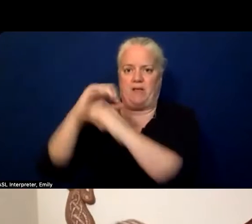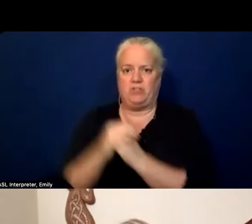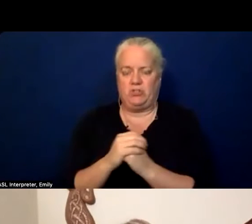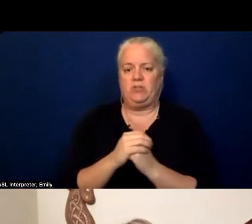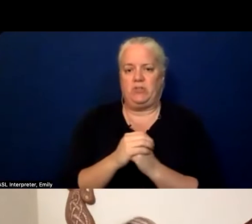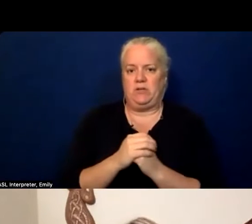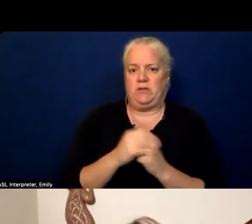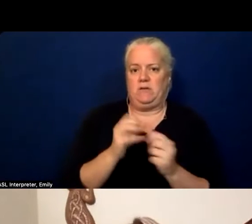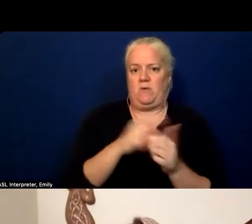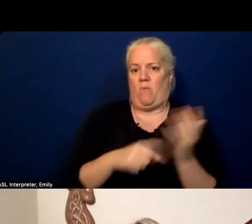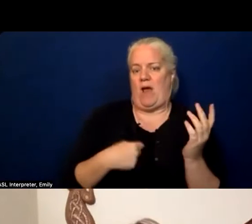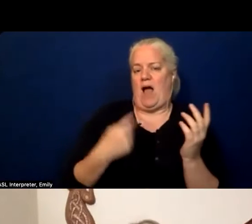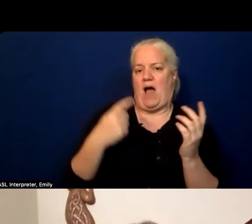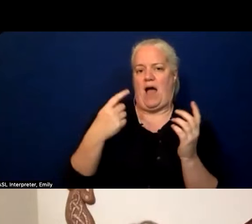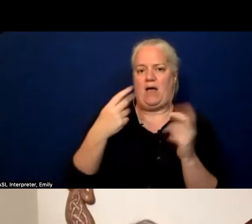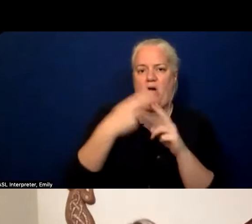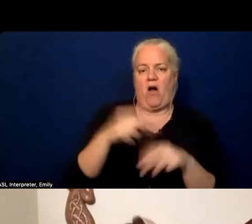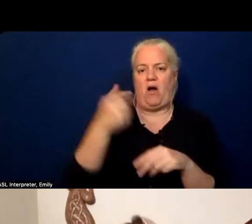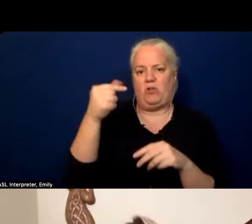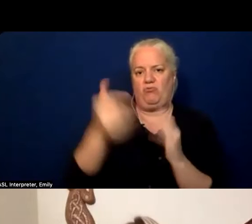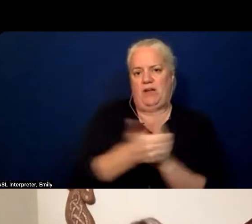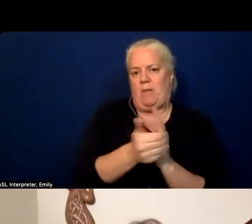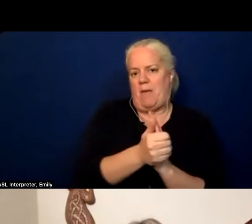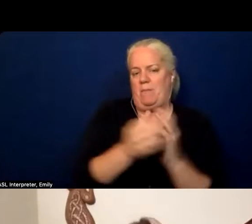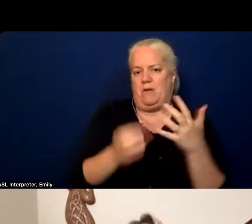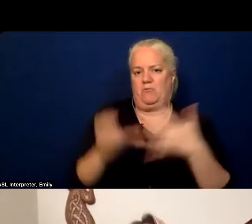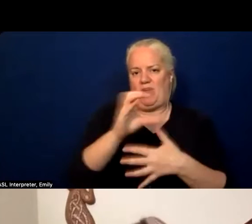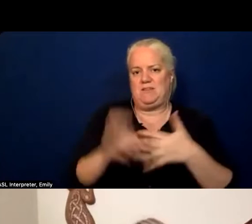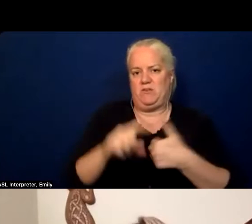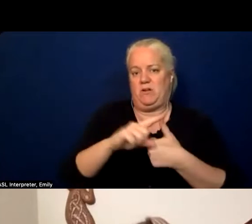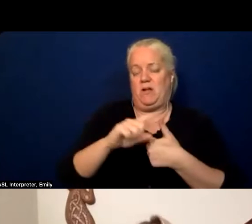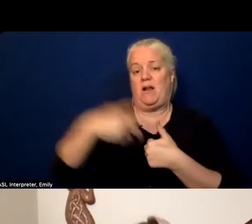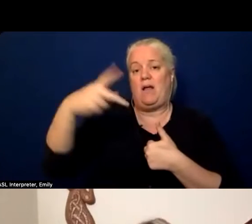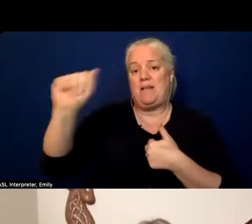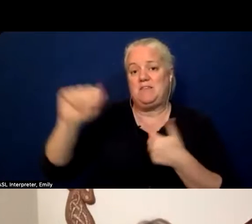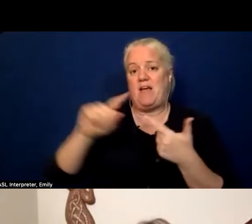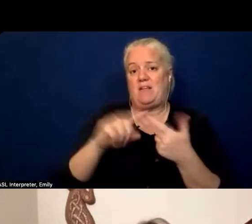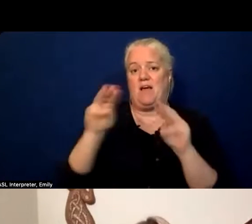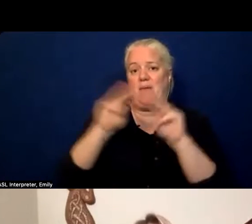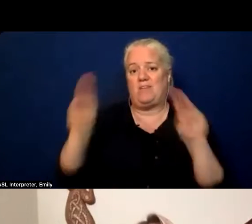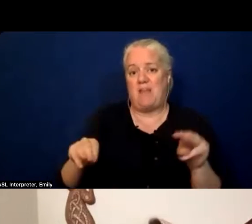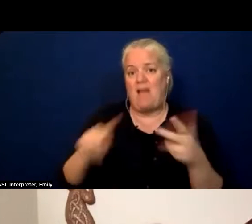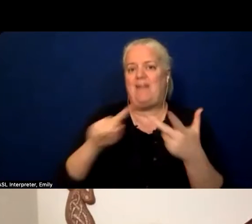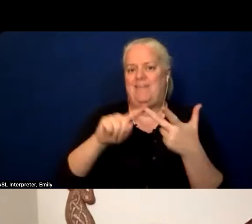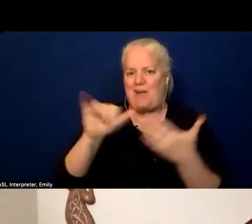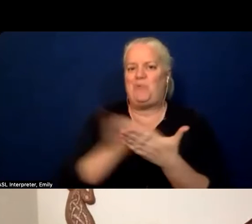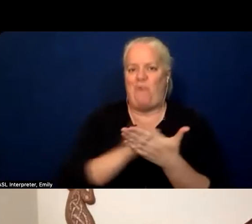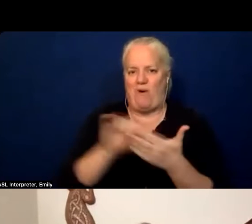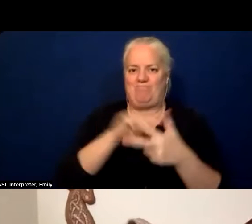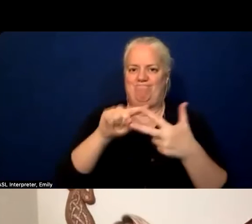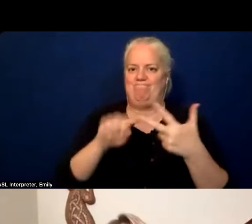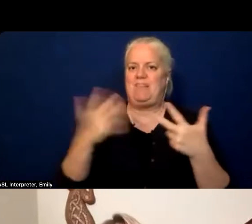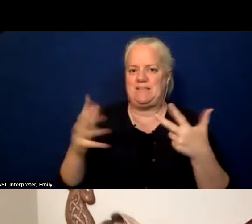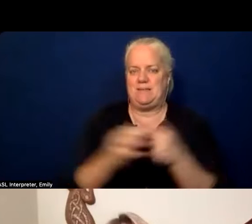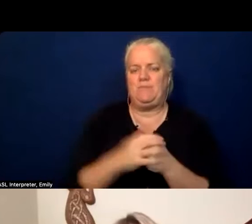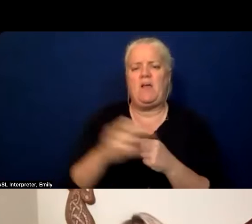call the Green Amendment criteria. And that's Pennsylvania, Montana, and now the state of New York. The other states that you